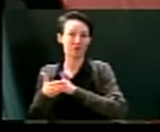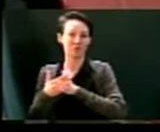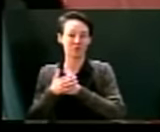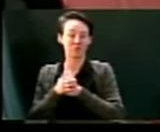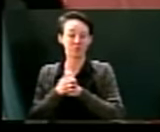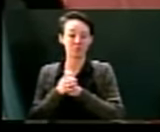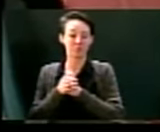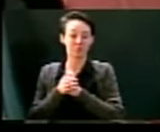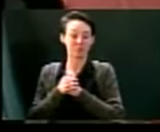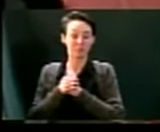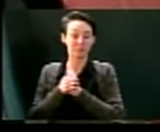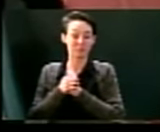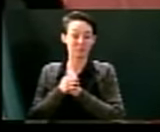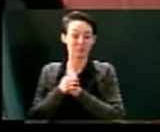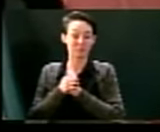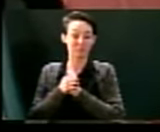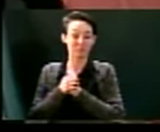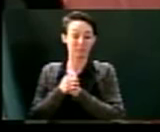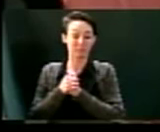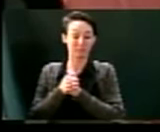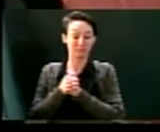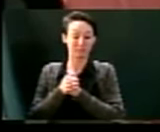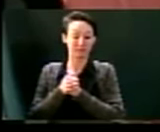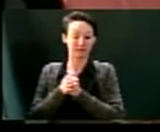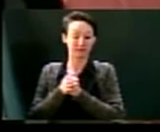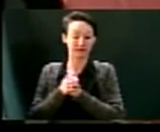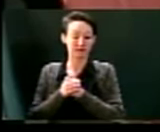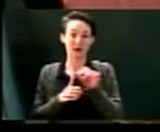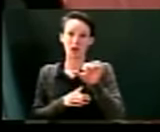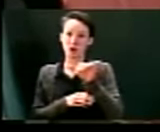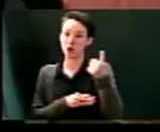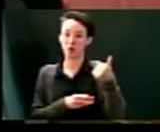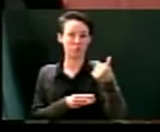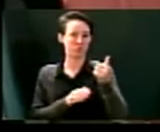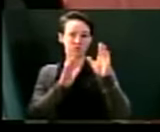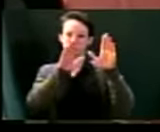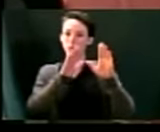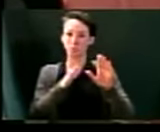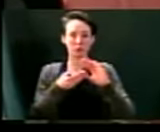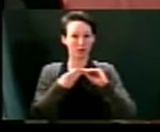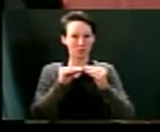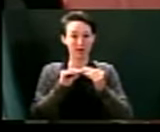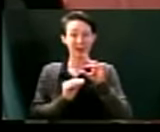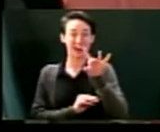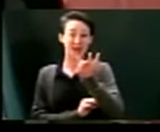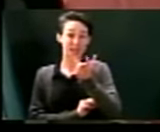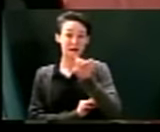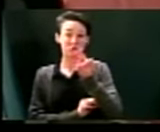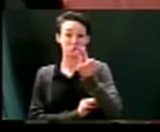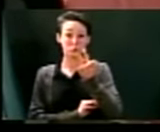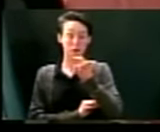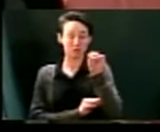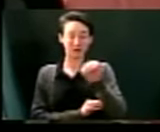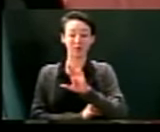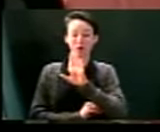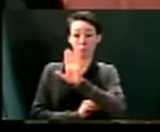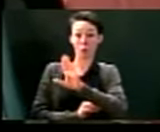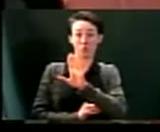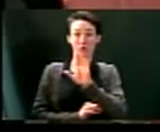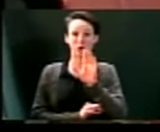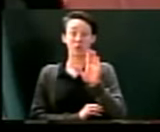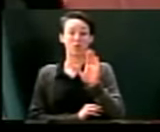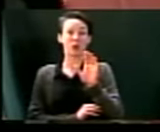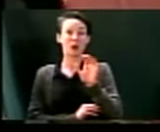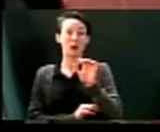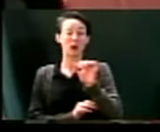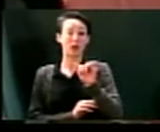that I mentioned earlier, this is another remarkable number. 82% of her AP government students passed their